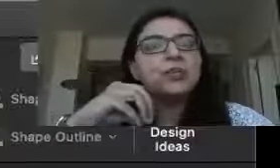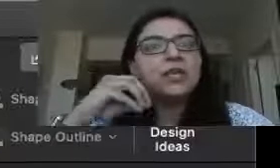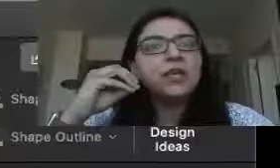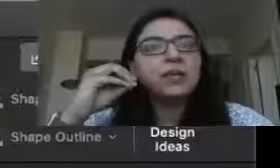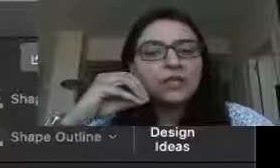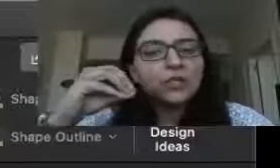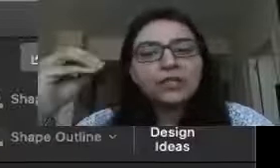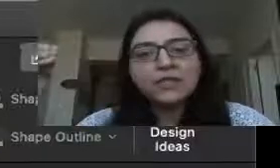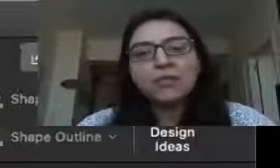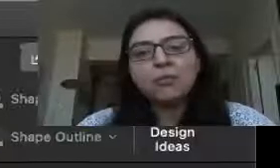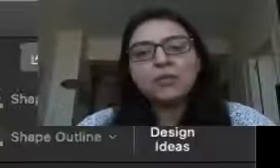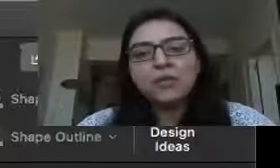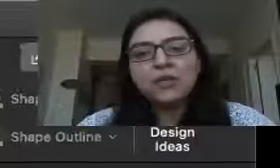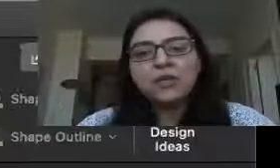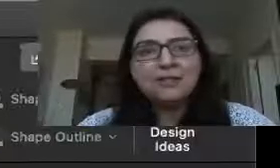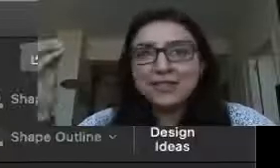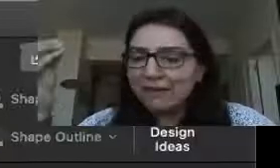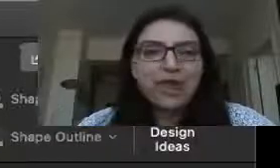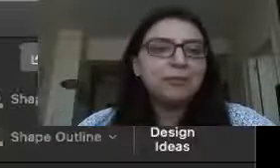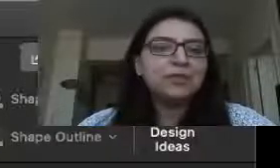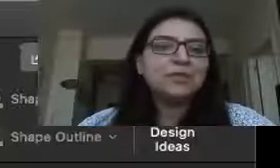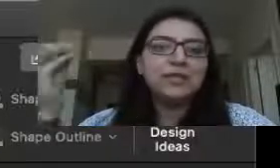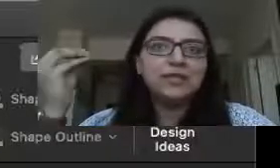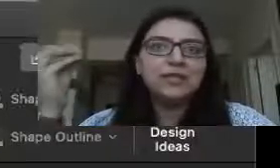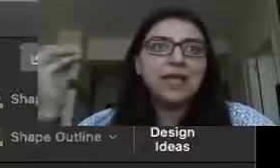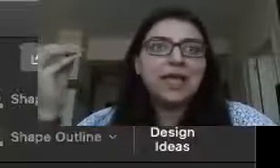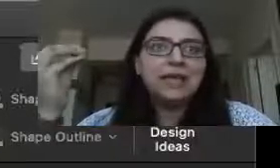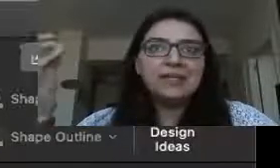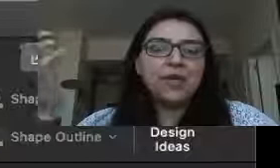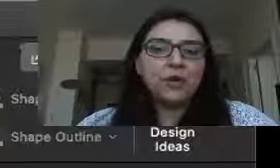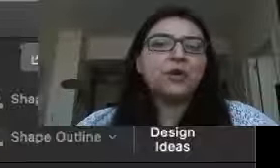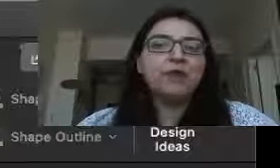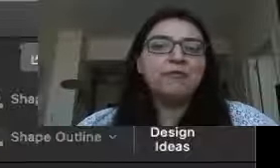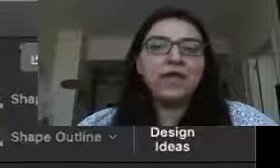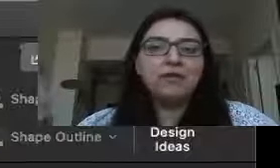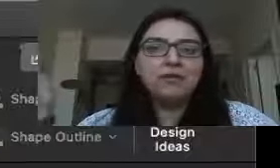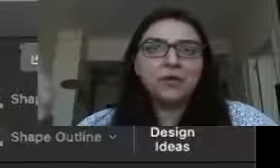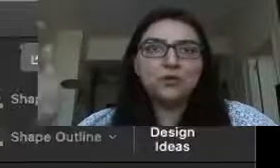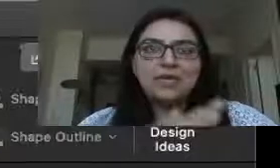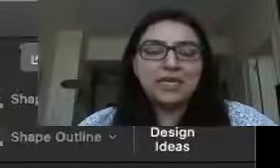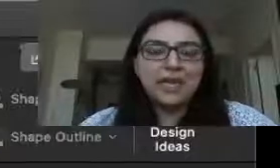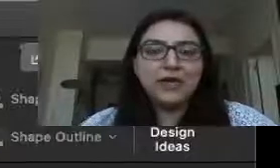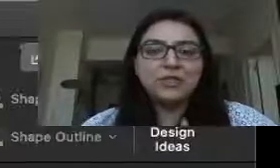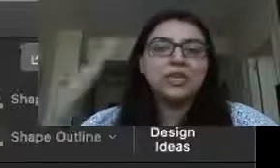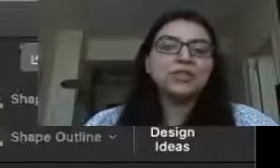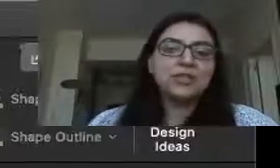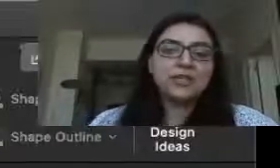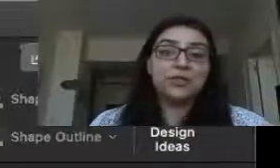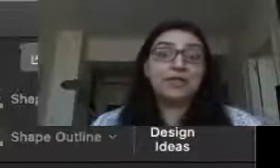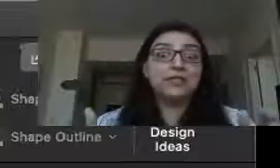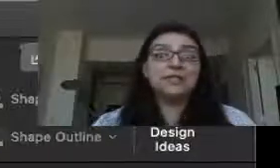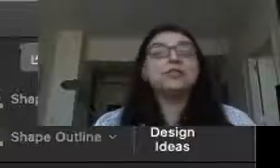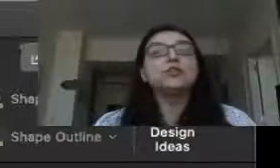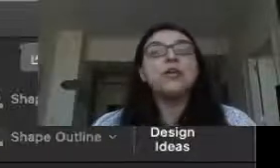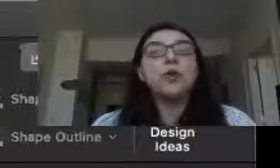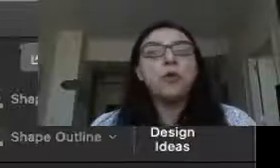so we're saying, let's look at this as an opportunity. This never happens. It is unheard of that, the entire education sector has